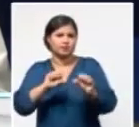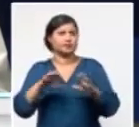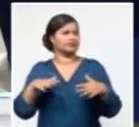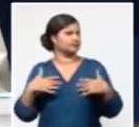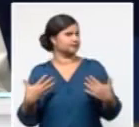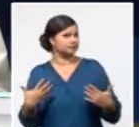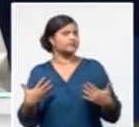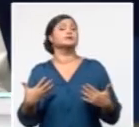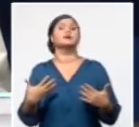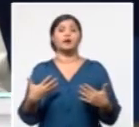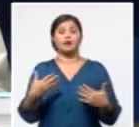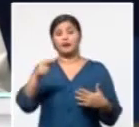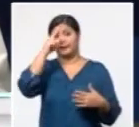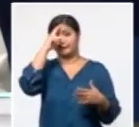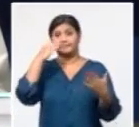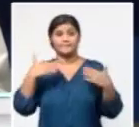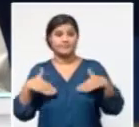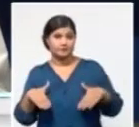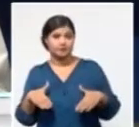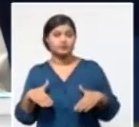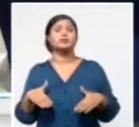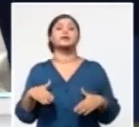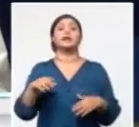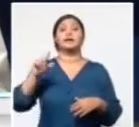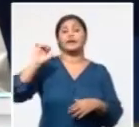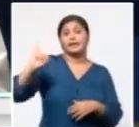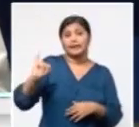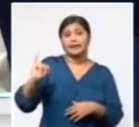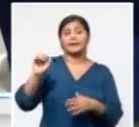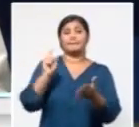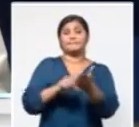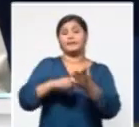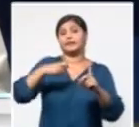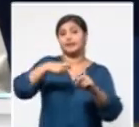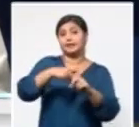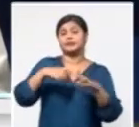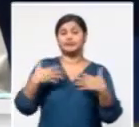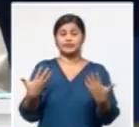1,456 in Havana's Provincial Center,